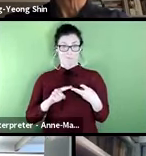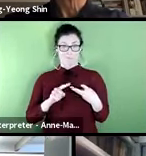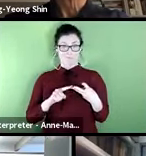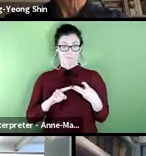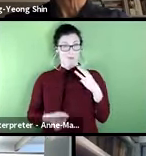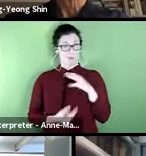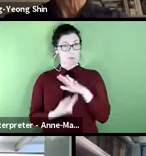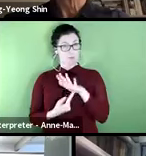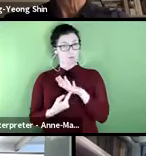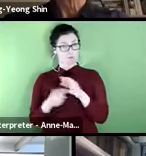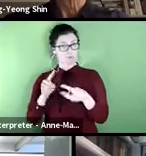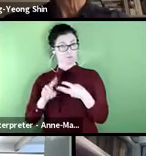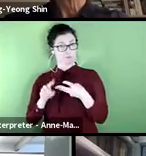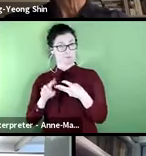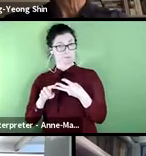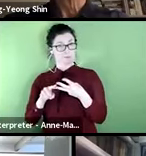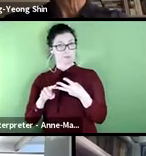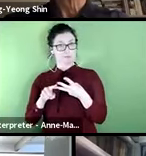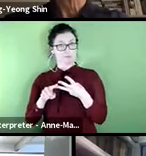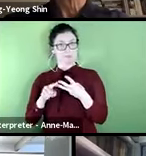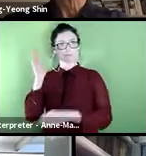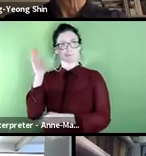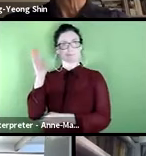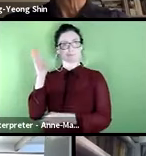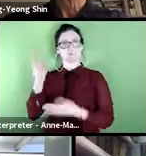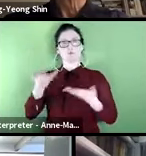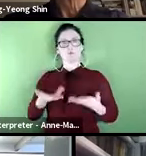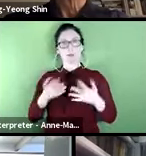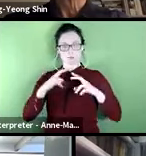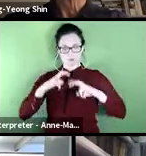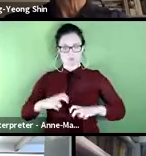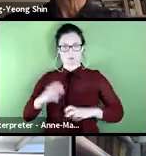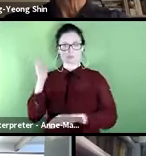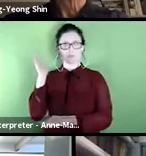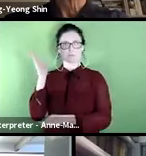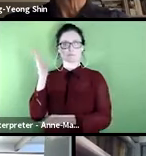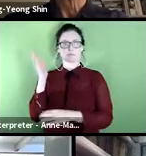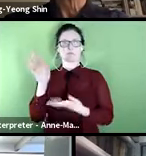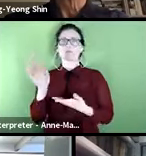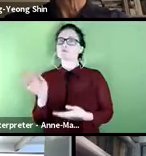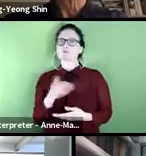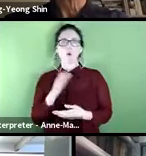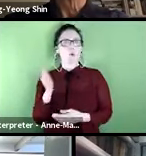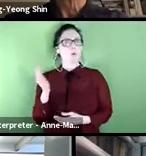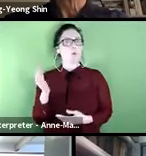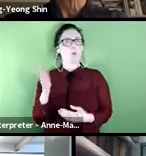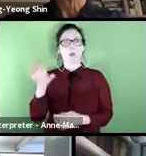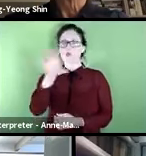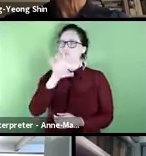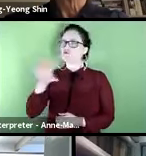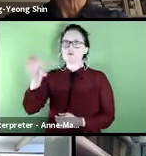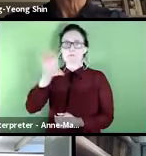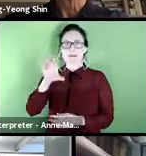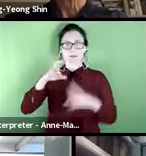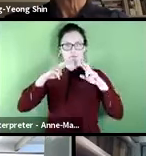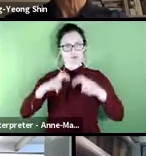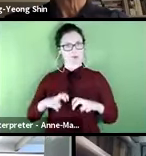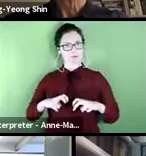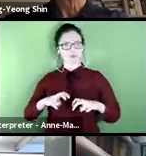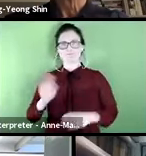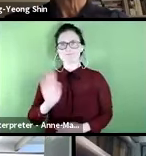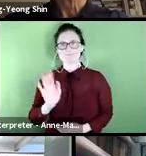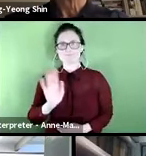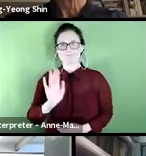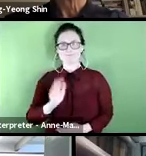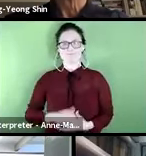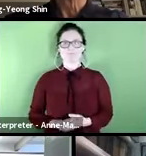all, the papers today are from outside the global north. They're not from Europe or